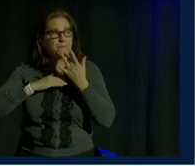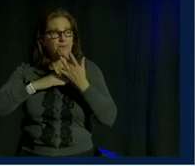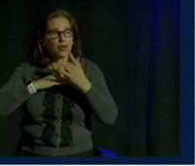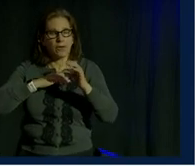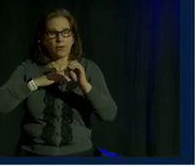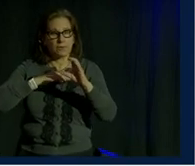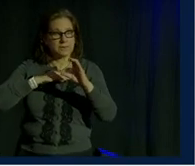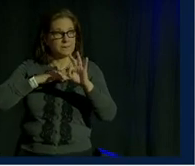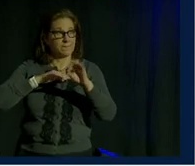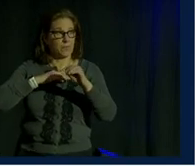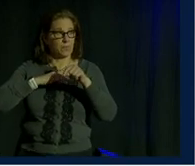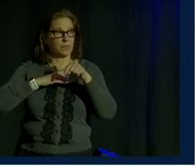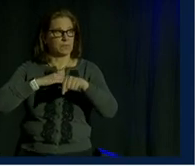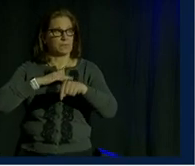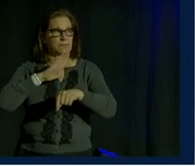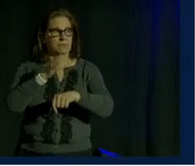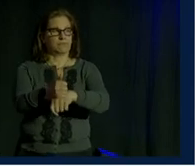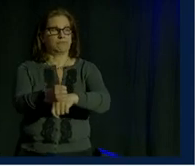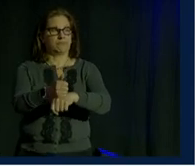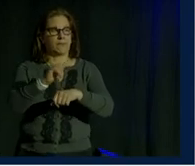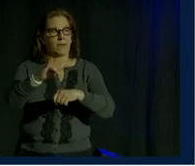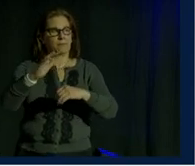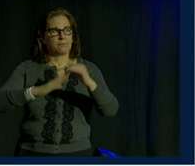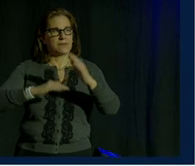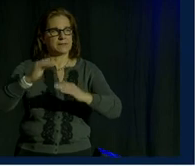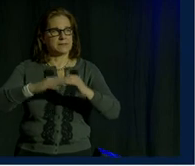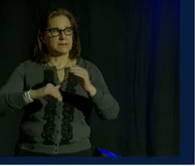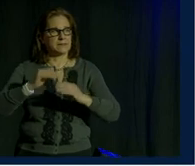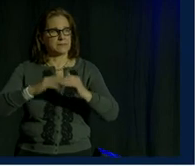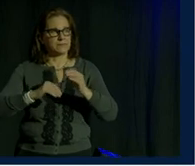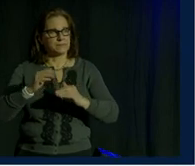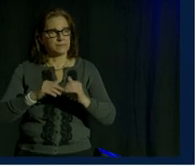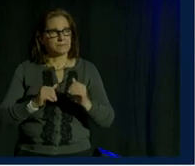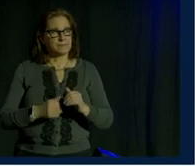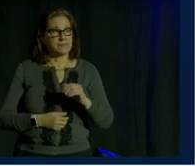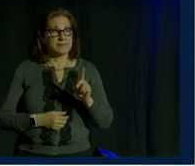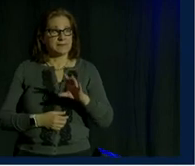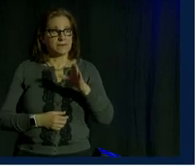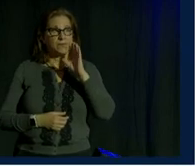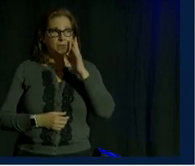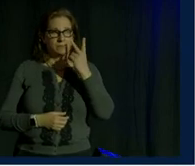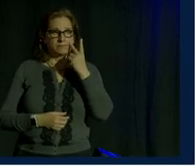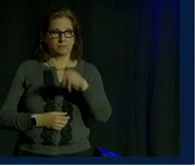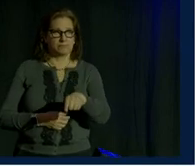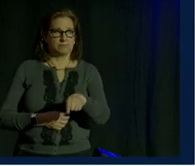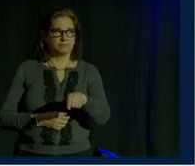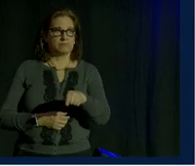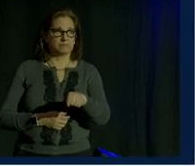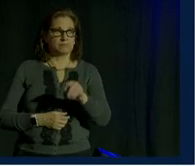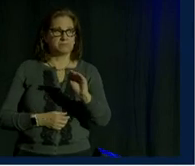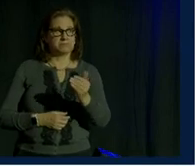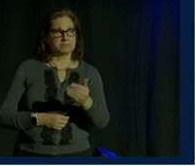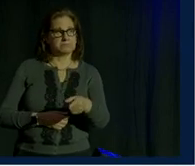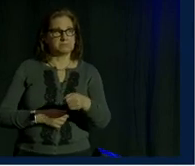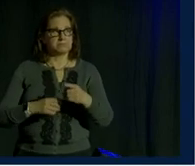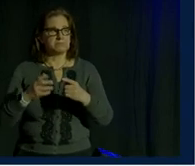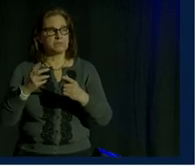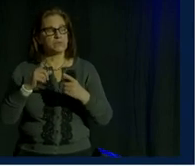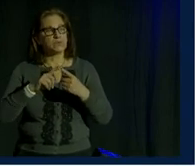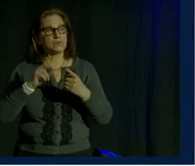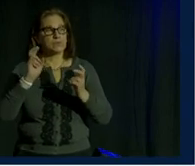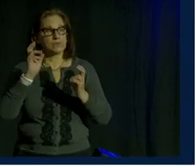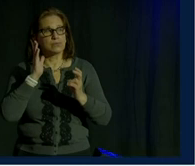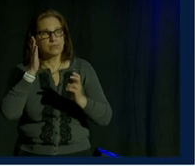is preferred that the OCFO be the sole occupant of the building, other than the ground floor. The district